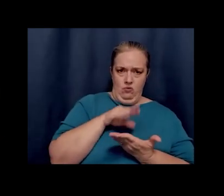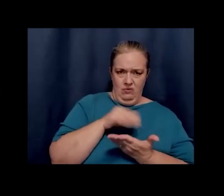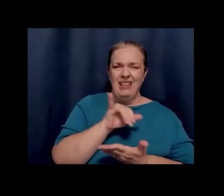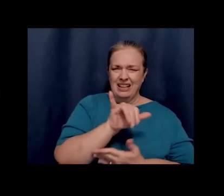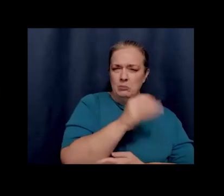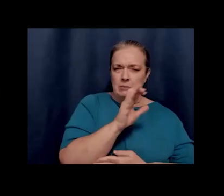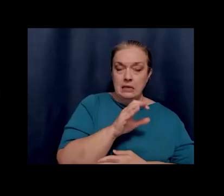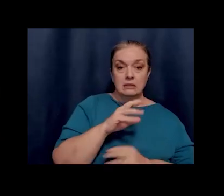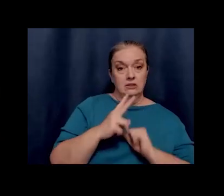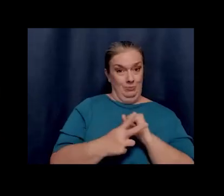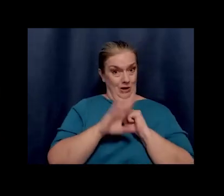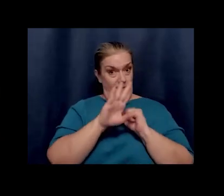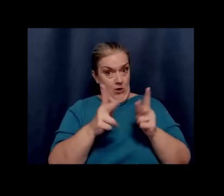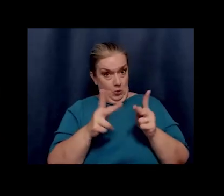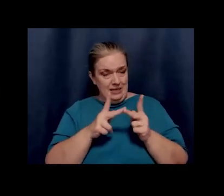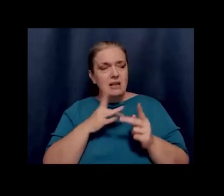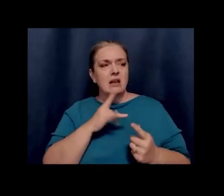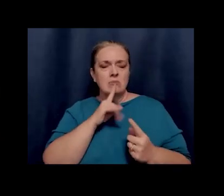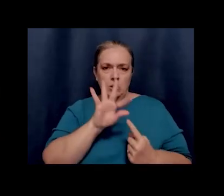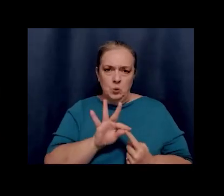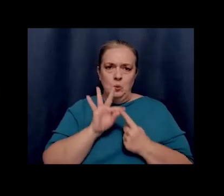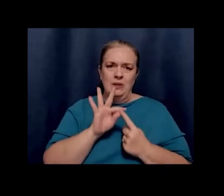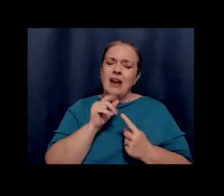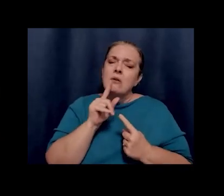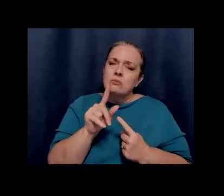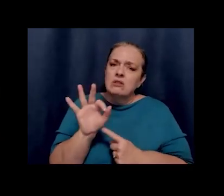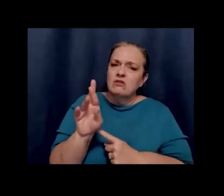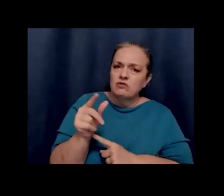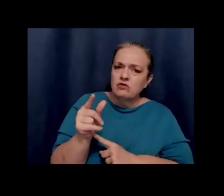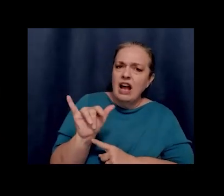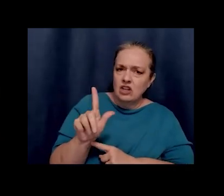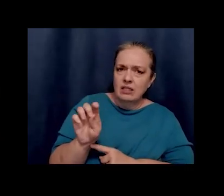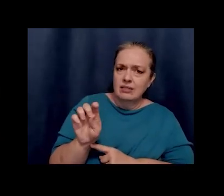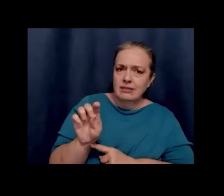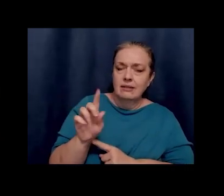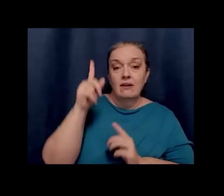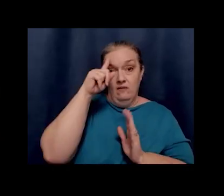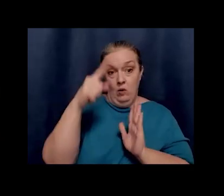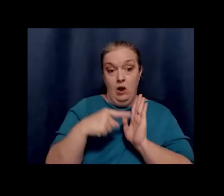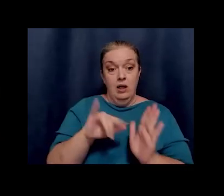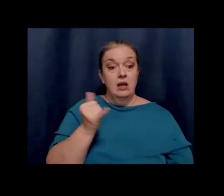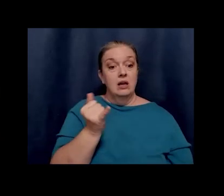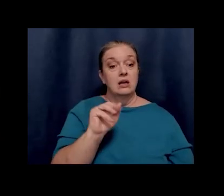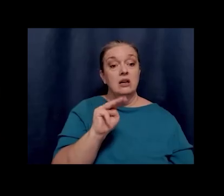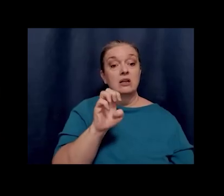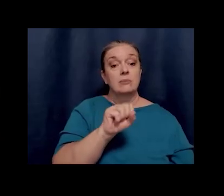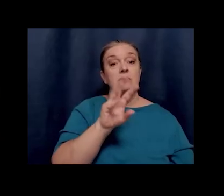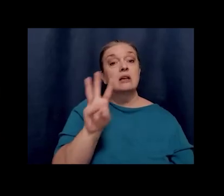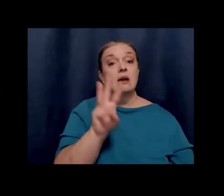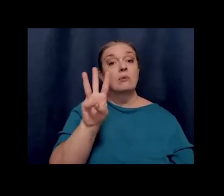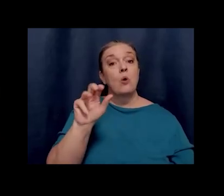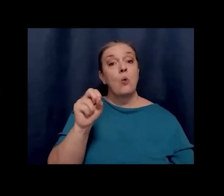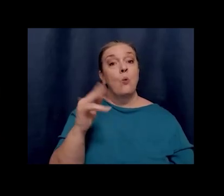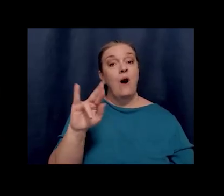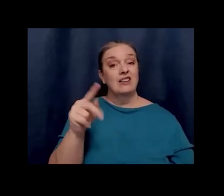is unique and continues to be fragile. For example, James W. Washington was a sculptor, author,